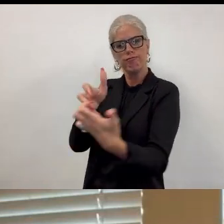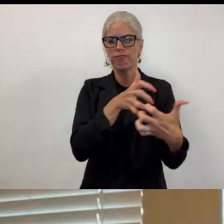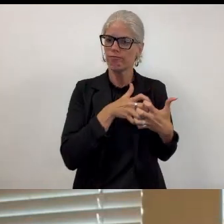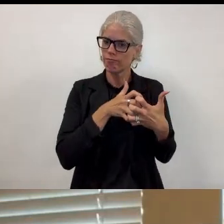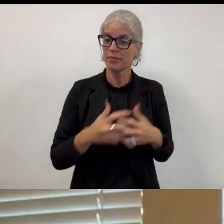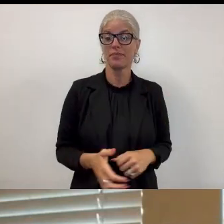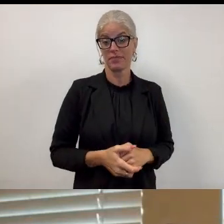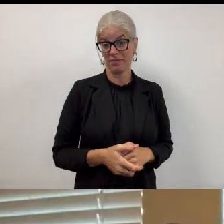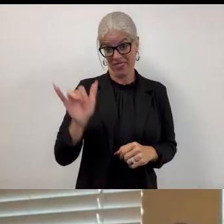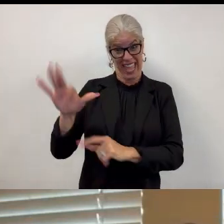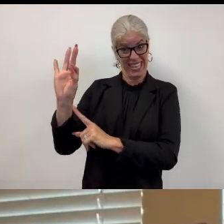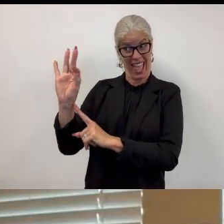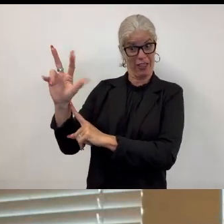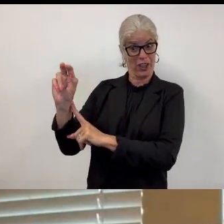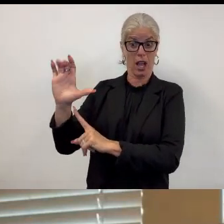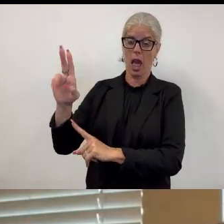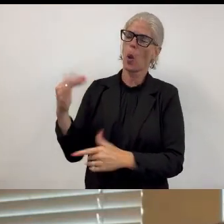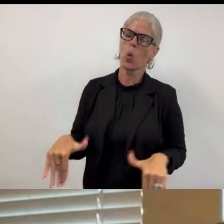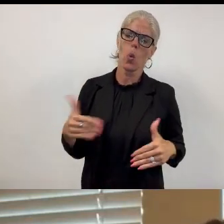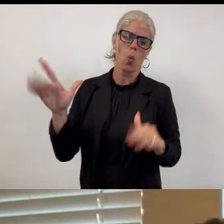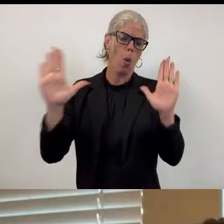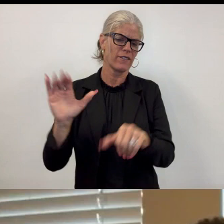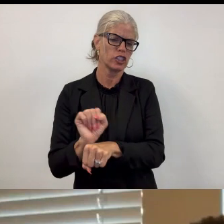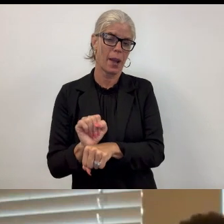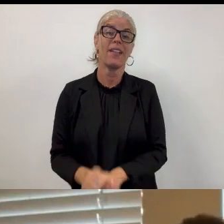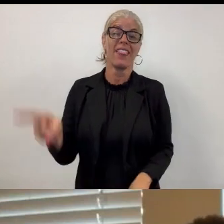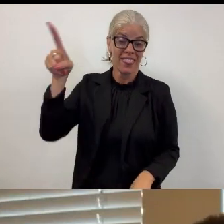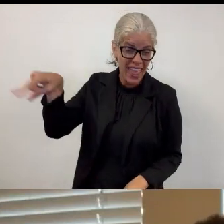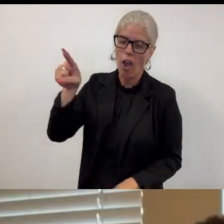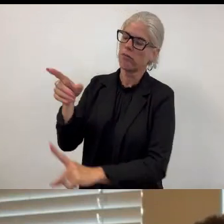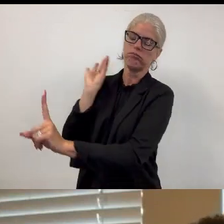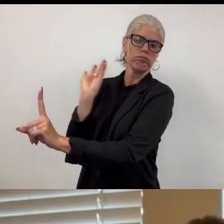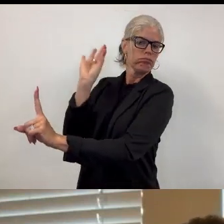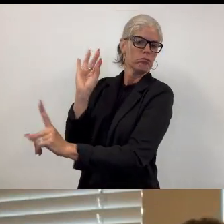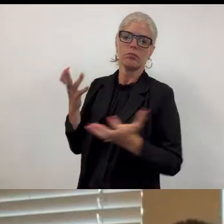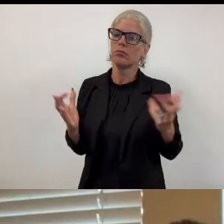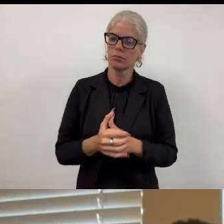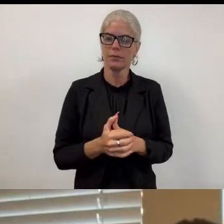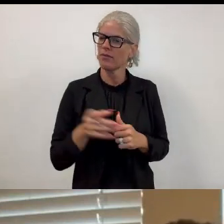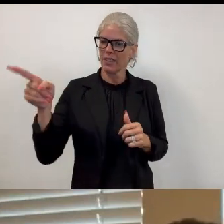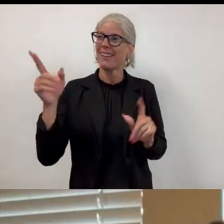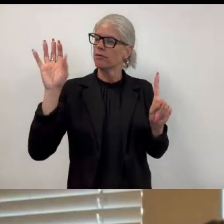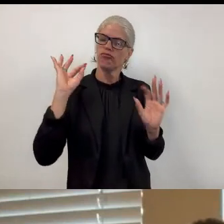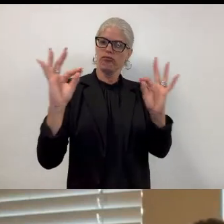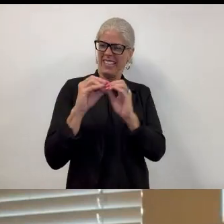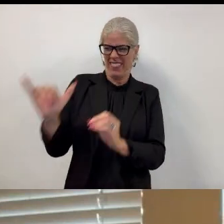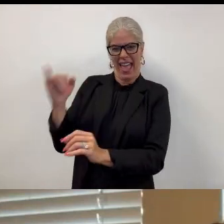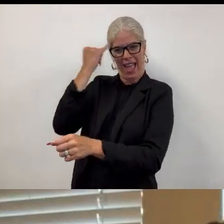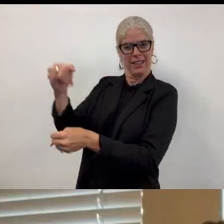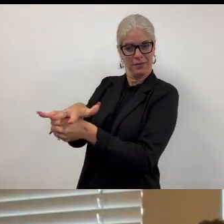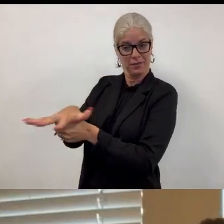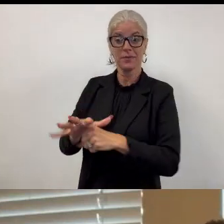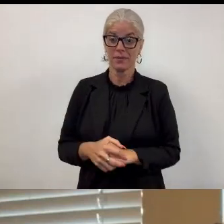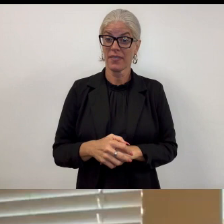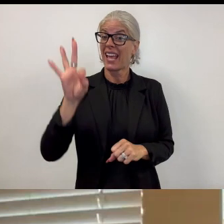not accessible. The example I just gave with the 930 Club, they do a great job of that. They are definitely the exception. They are